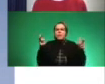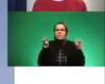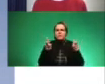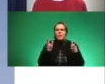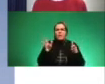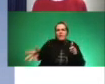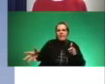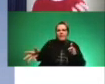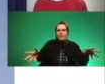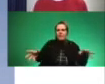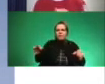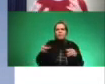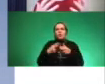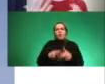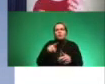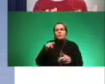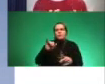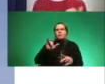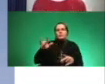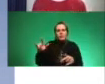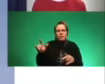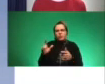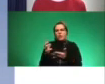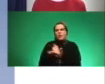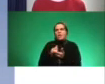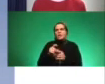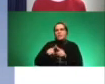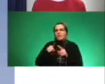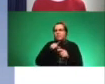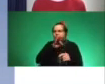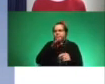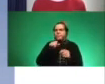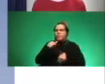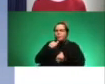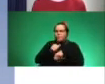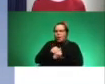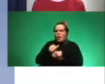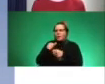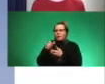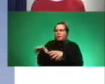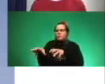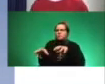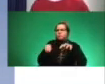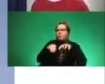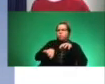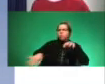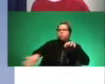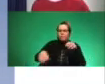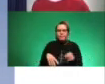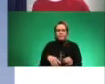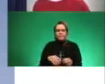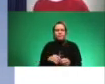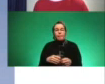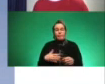behind, and we call that till. Is kind of just a collection of all the debris and rocks that the glaciers left behind. And